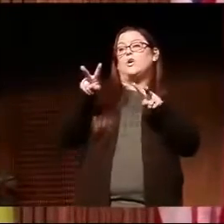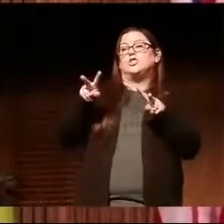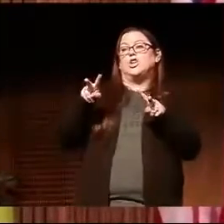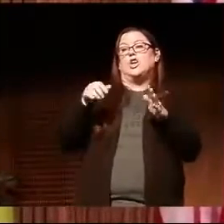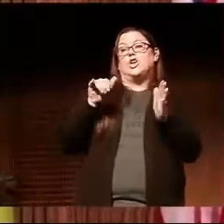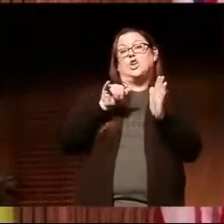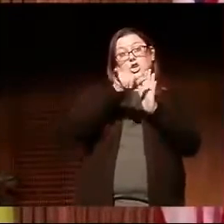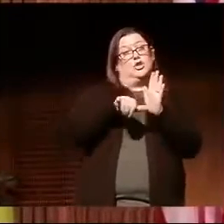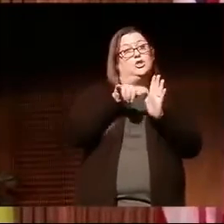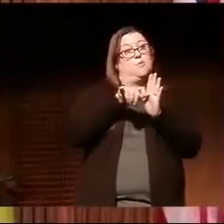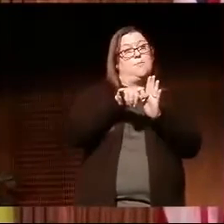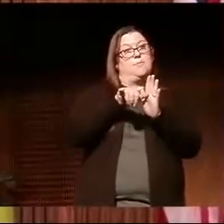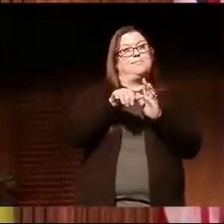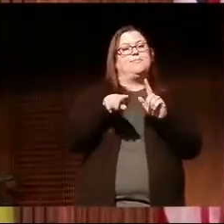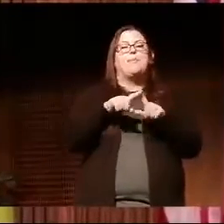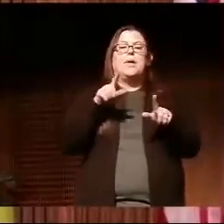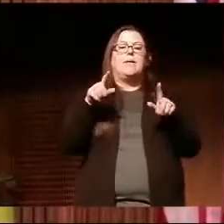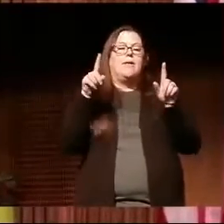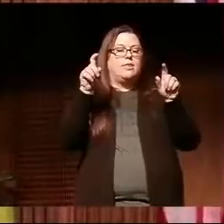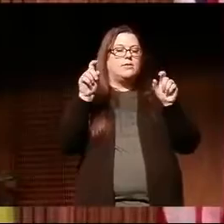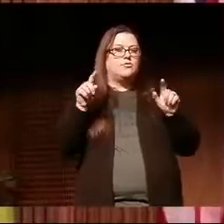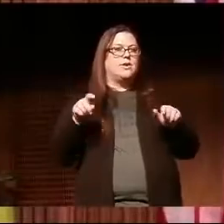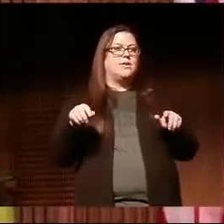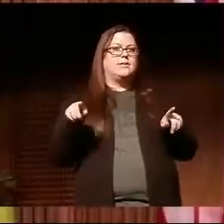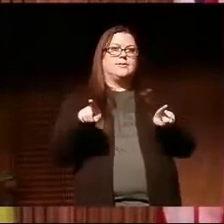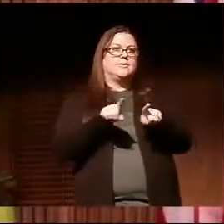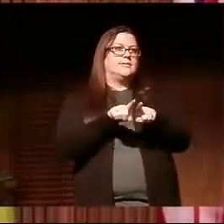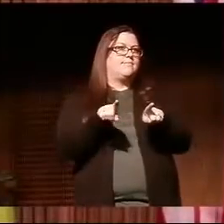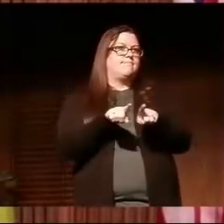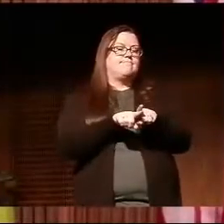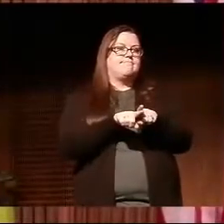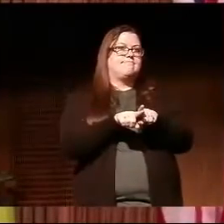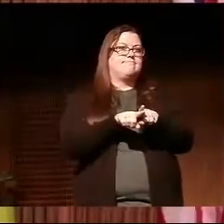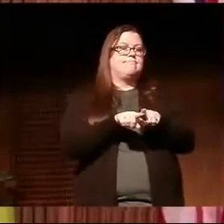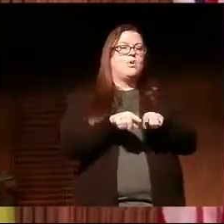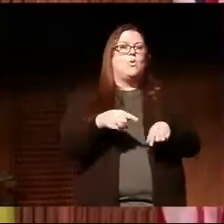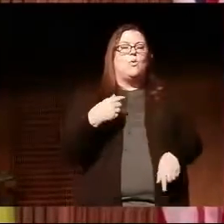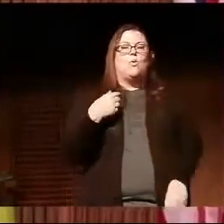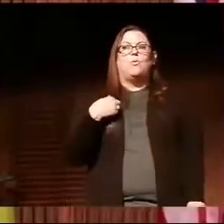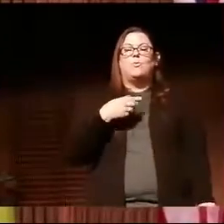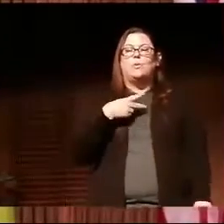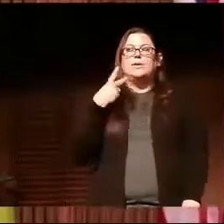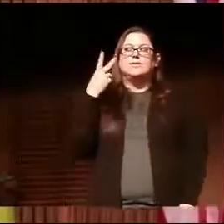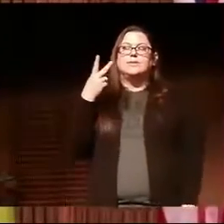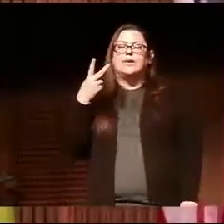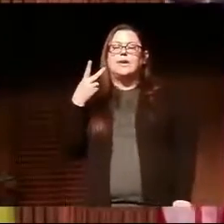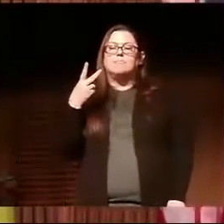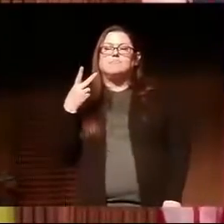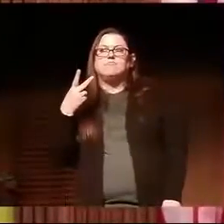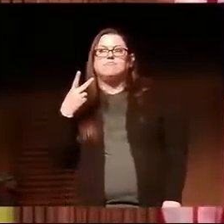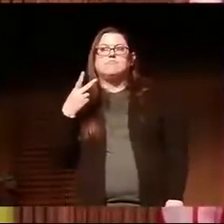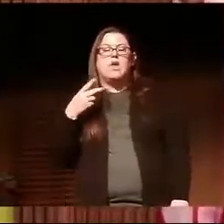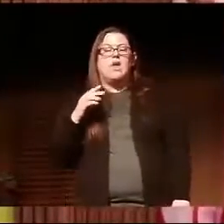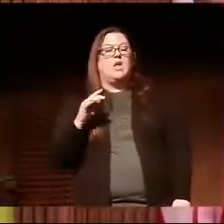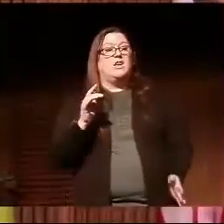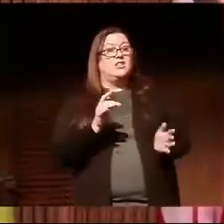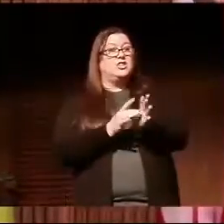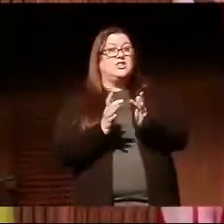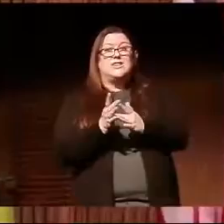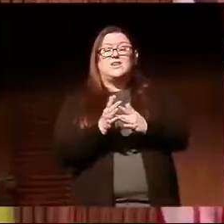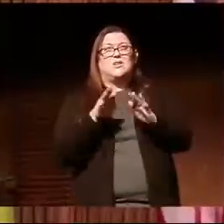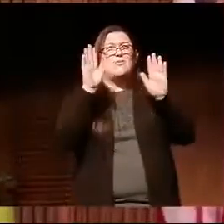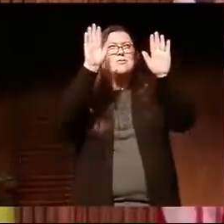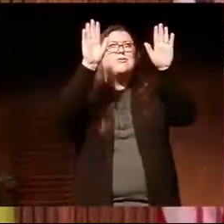But the trial remains the same. We see it here in the life of our Lord, who I think we can agree was the greatest preacher to ever walk the